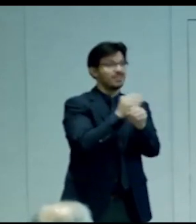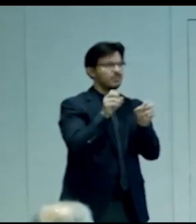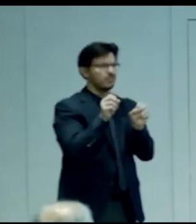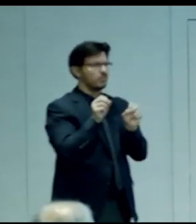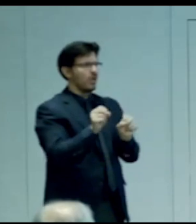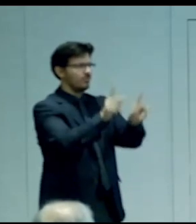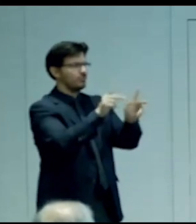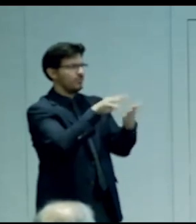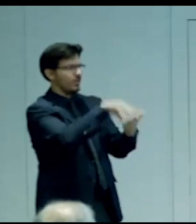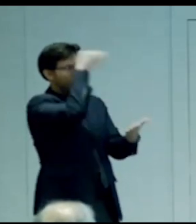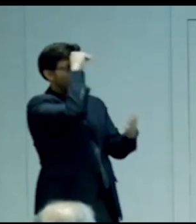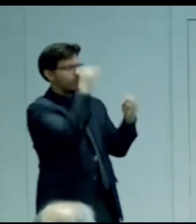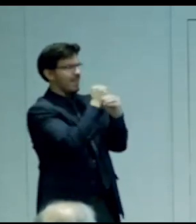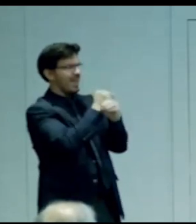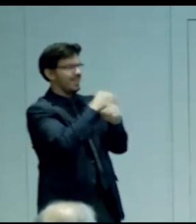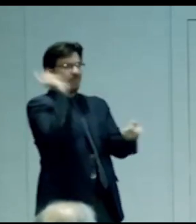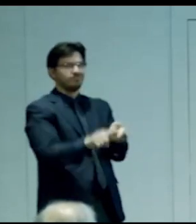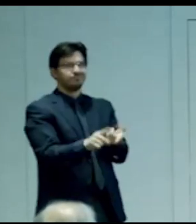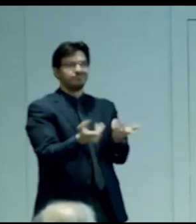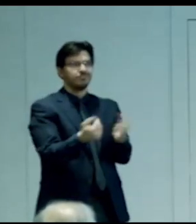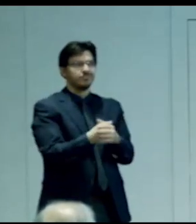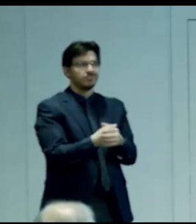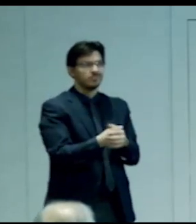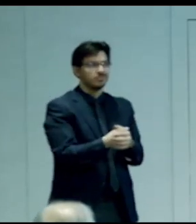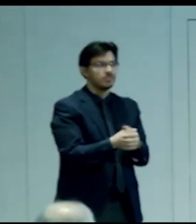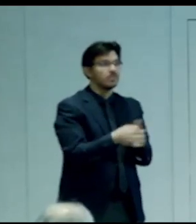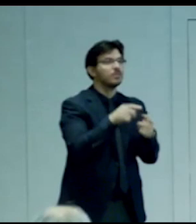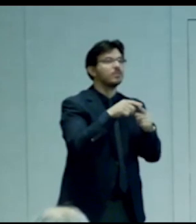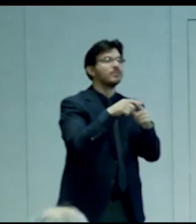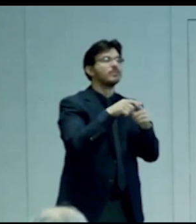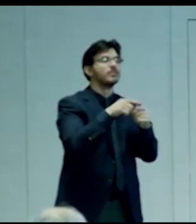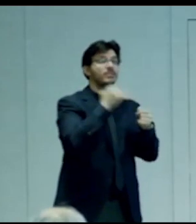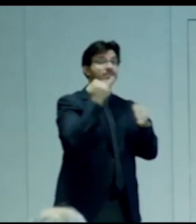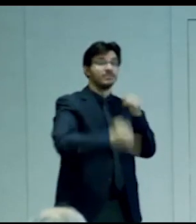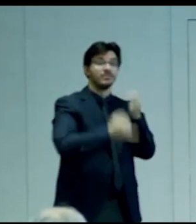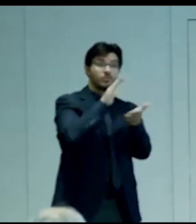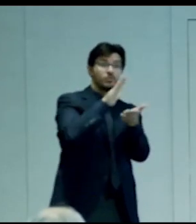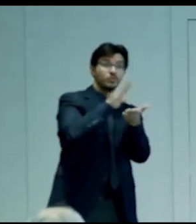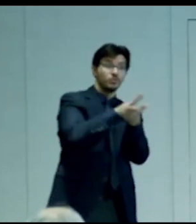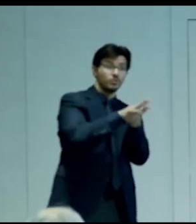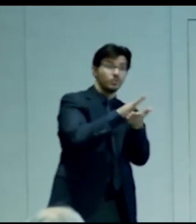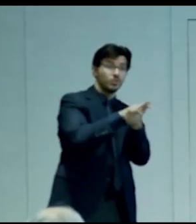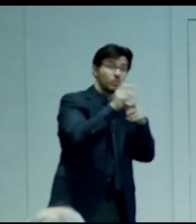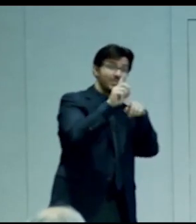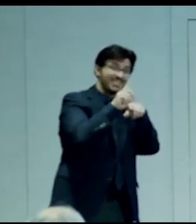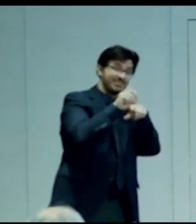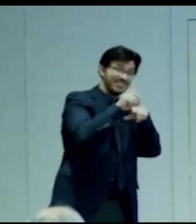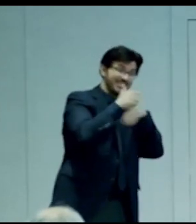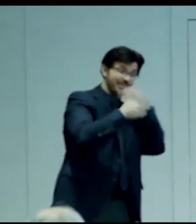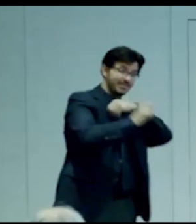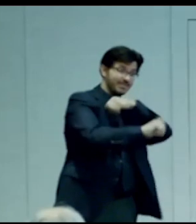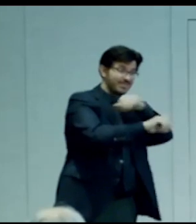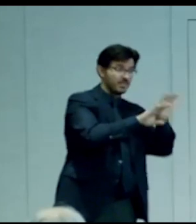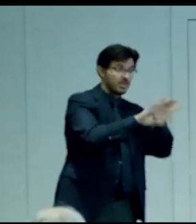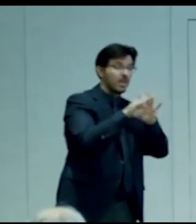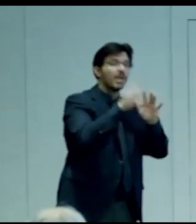structure will be weakened, certainly. And finally, then, that school disciplinary issues seem to permeate